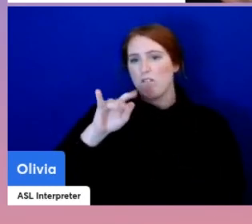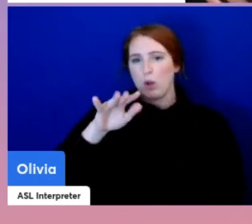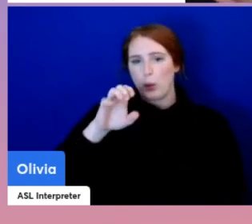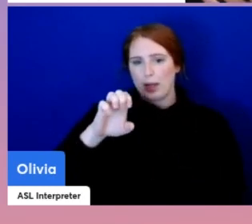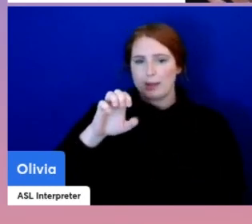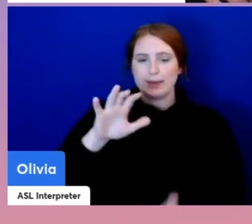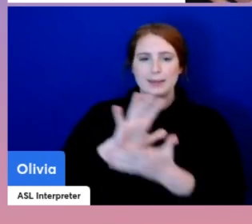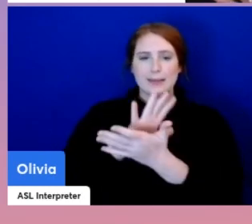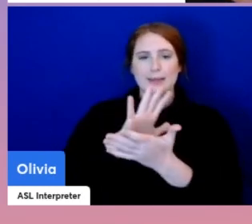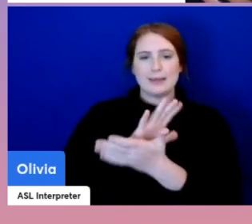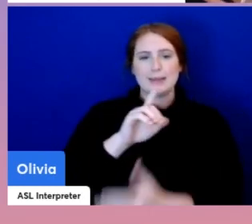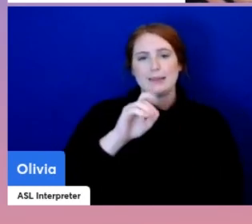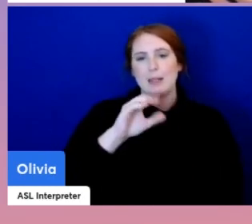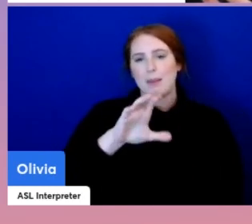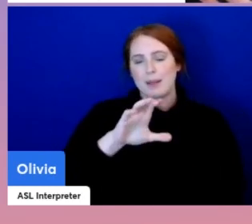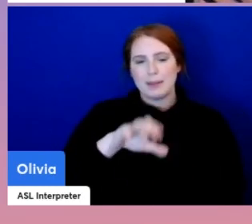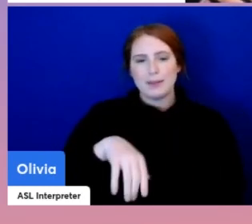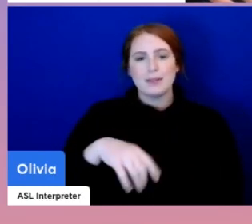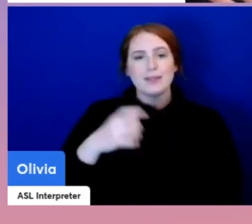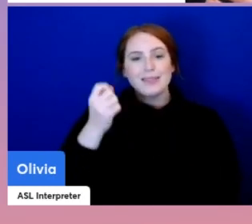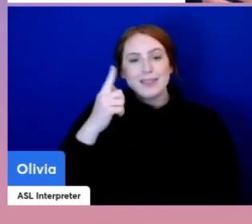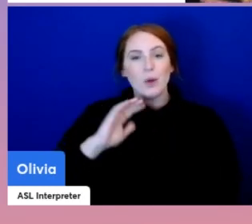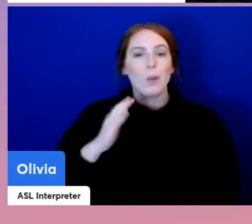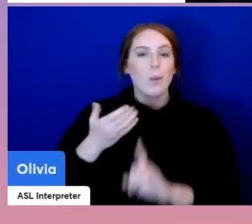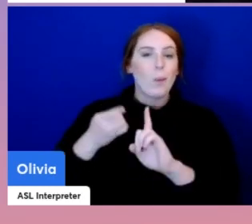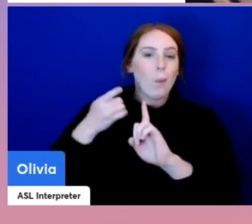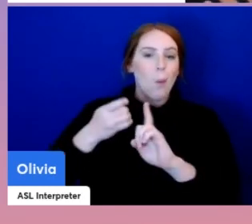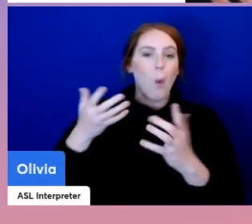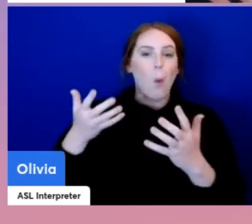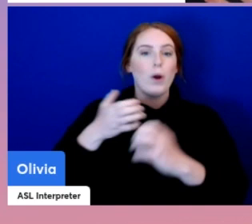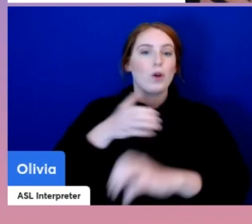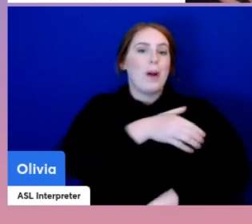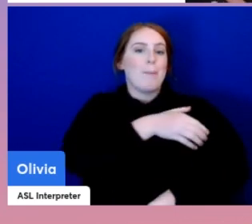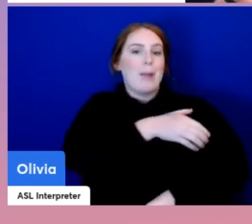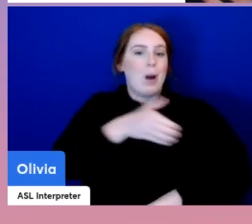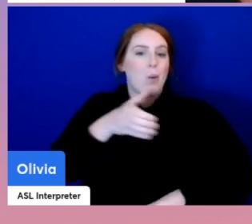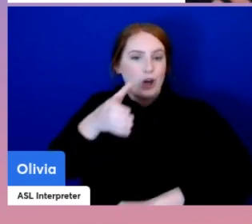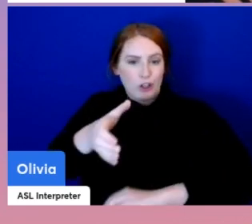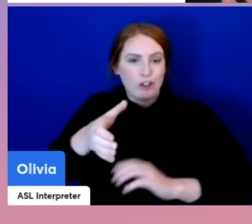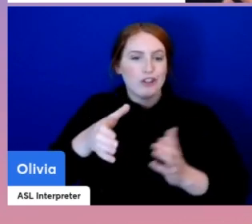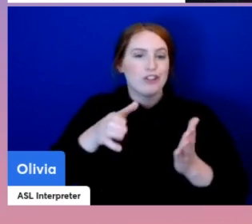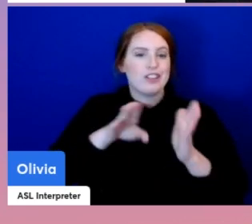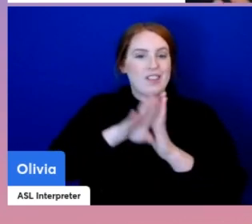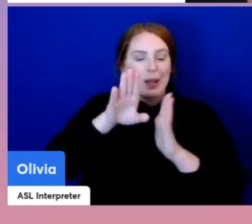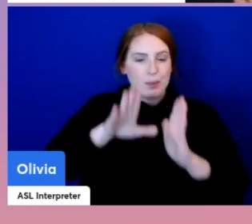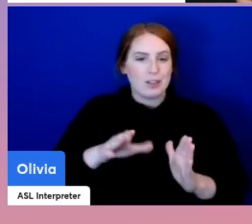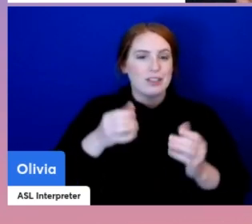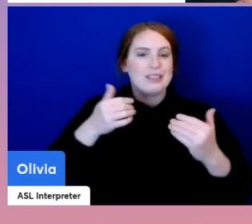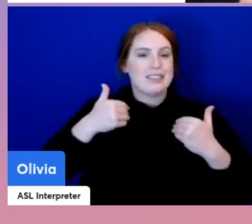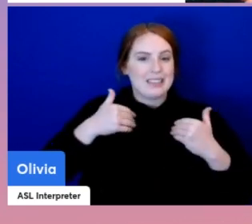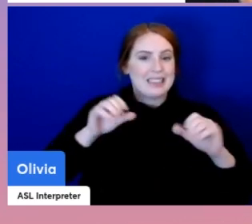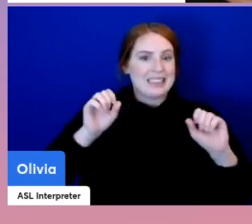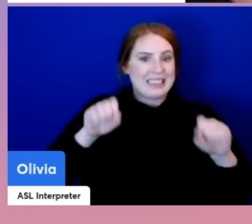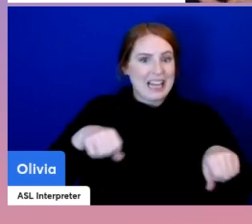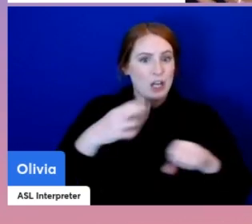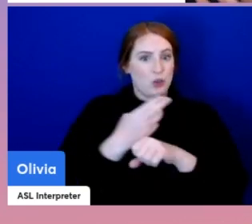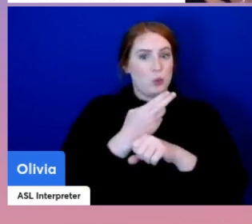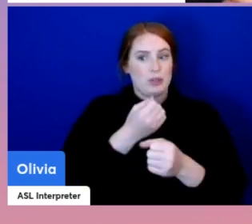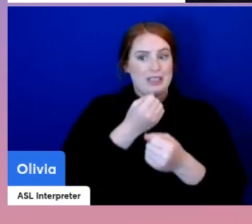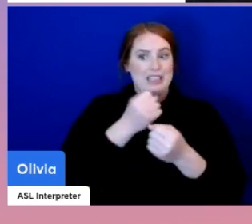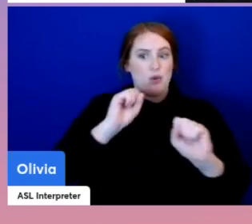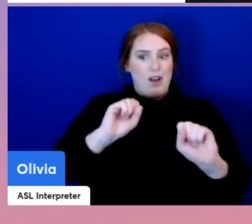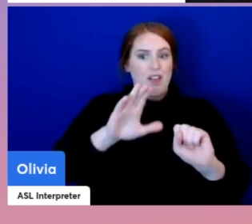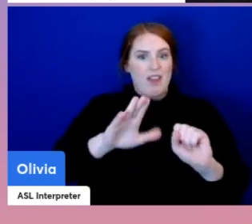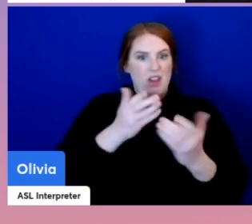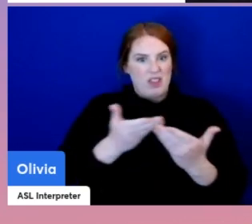was to empower developers with the tools required to enable them to take security of the artifacts that they produce into their own hands. Now we have to